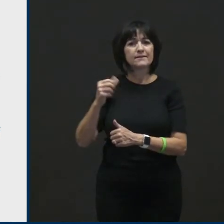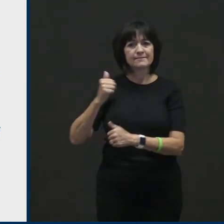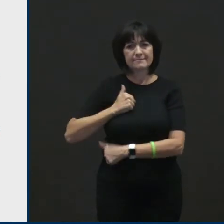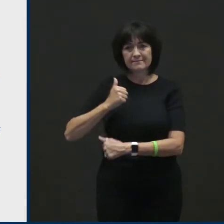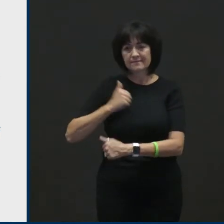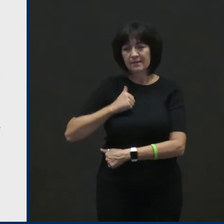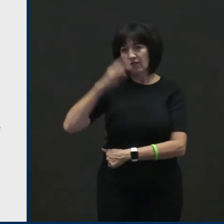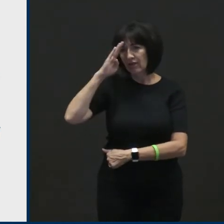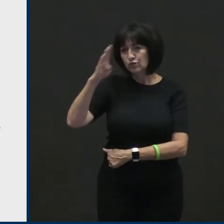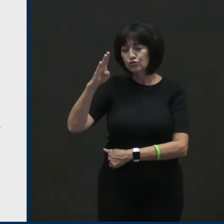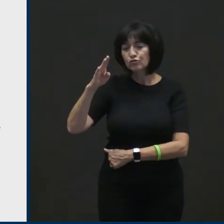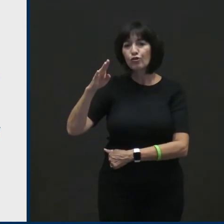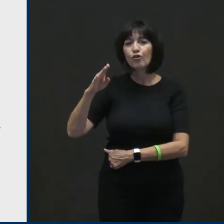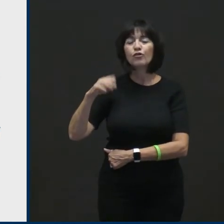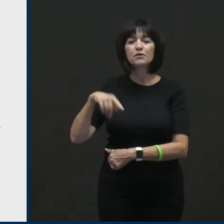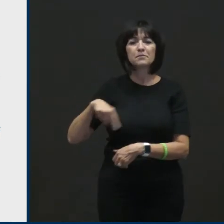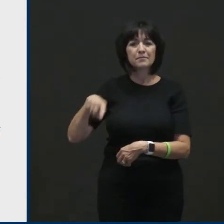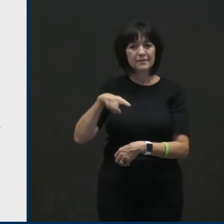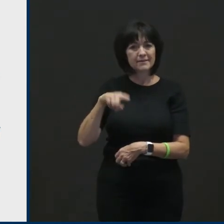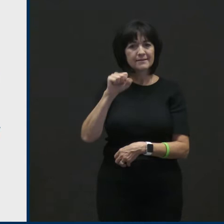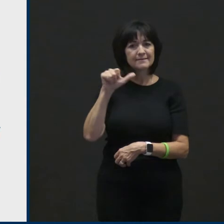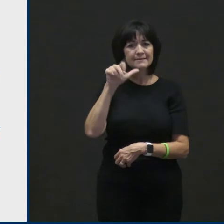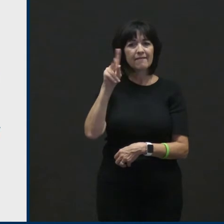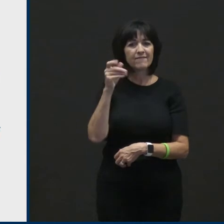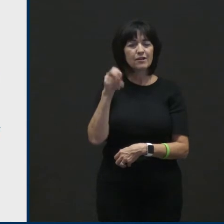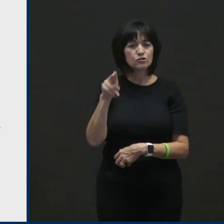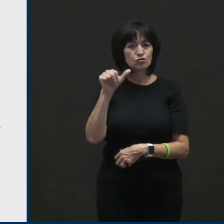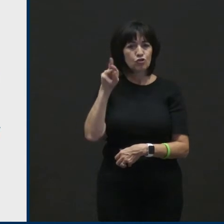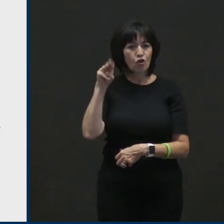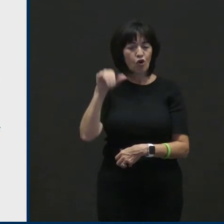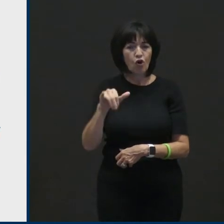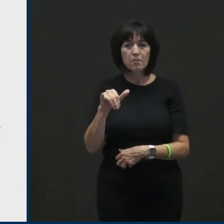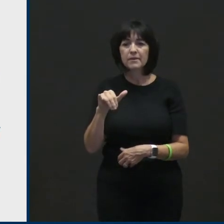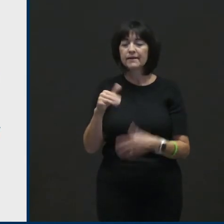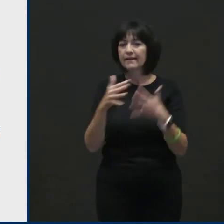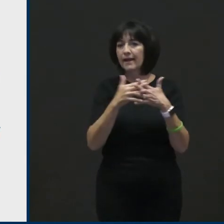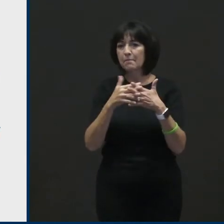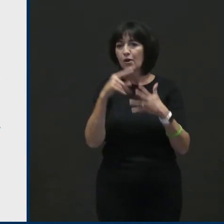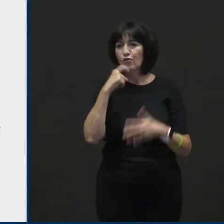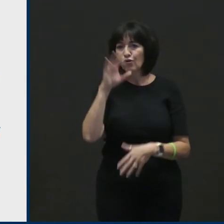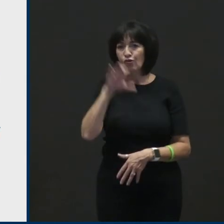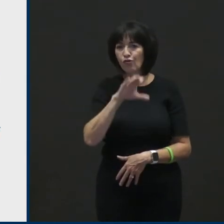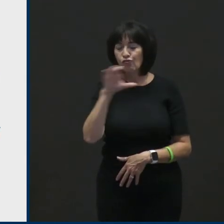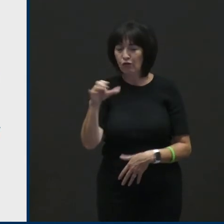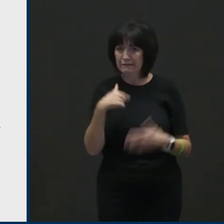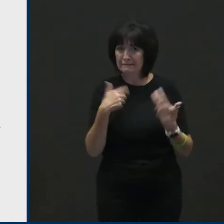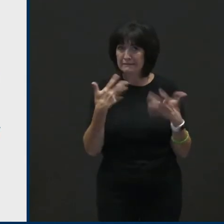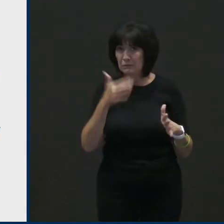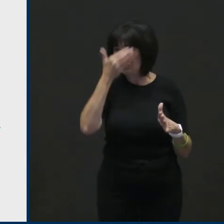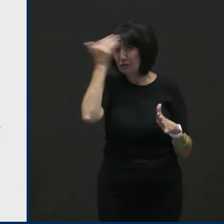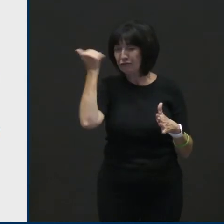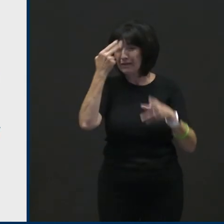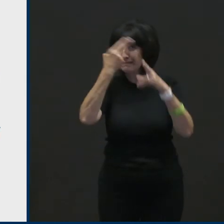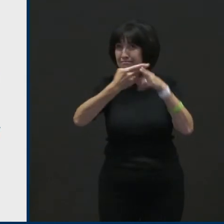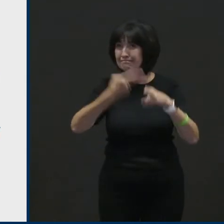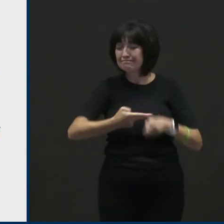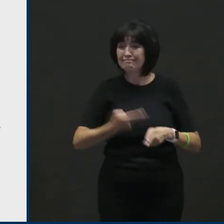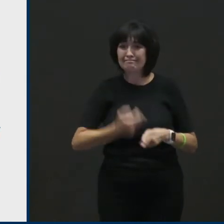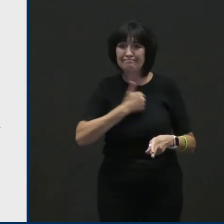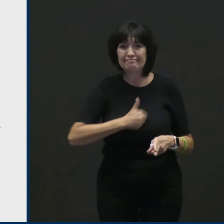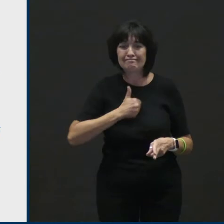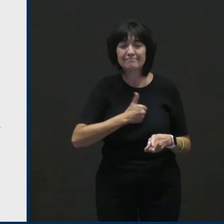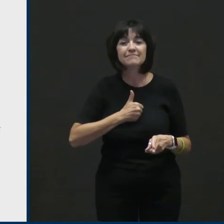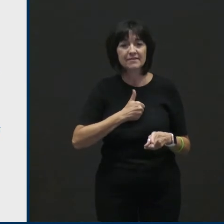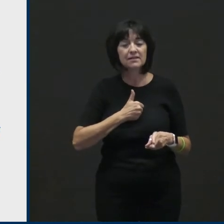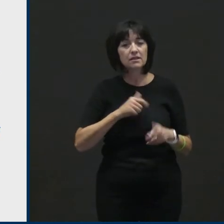Army, American Red Cross, and I'm going to forget some of them, and I apologize about that. But, we've seen the power and the force multiplier